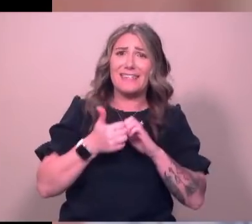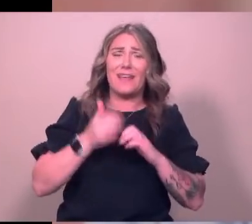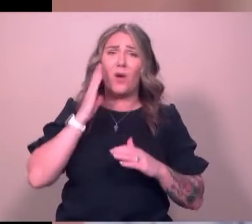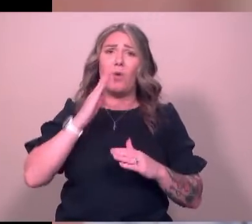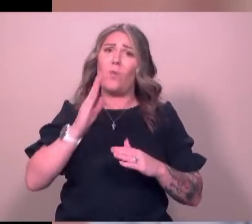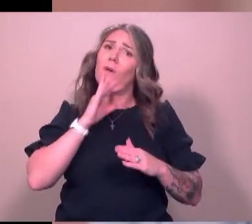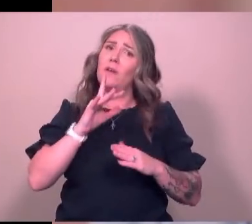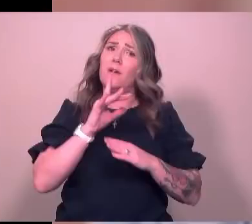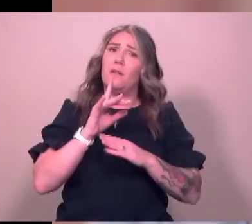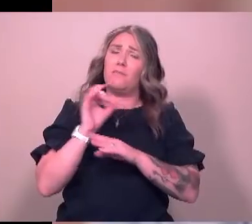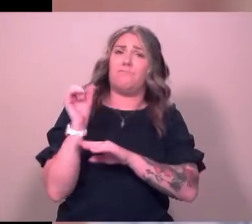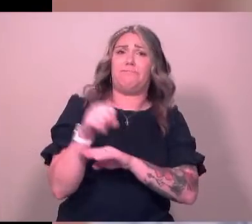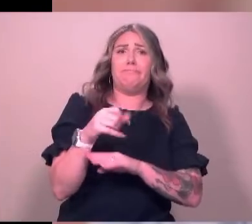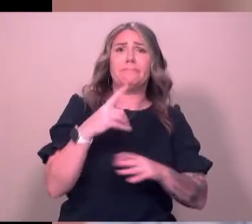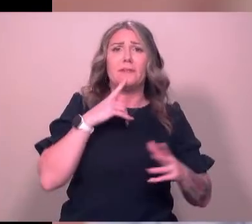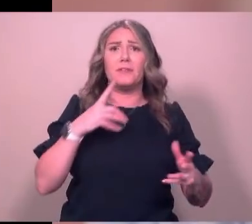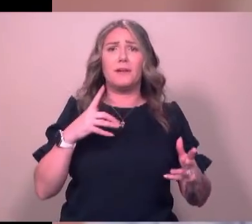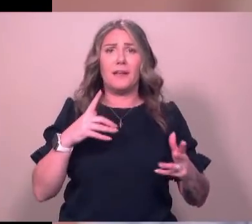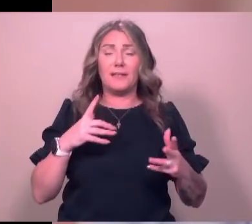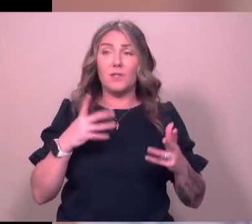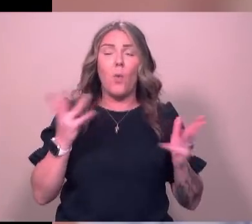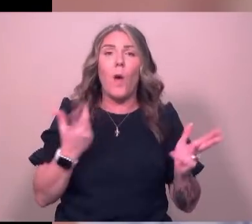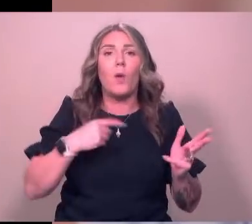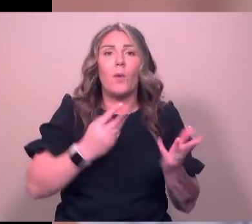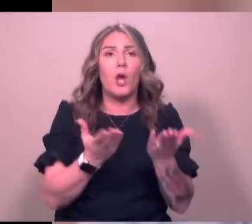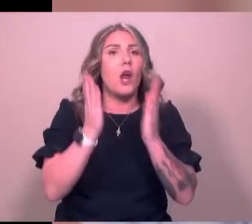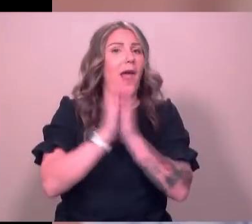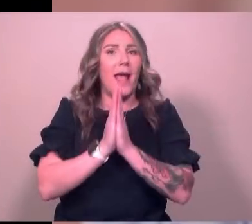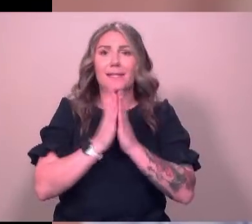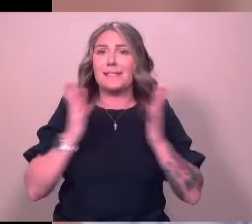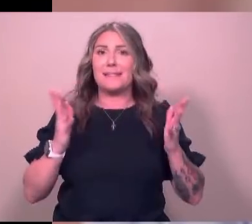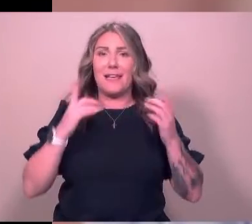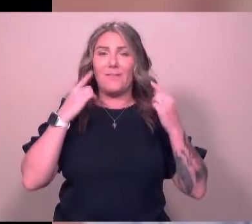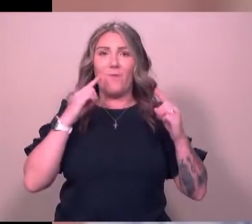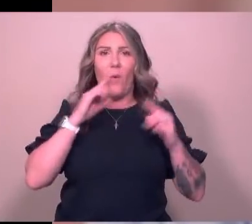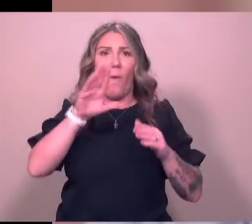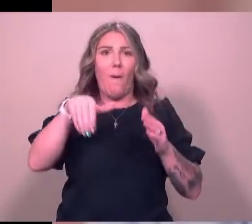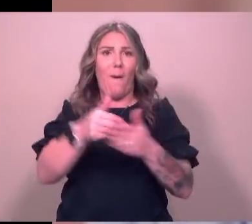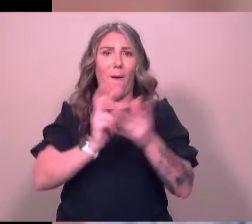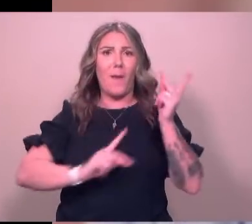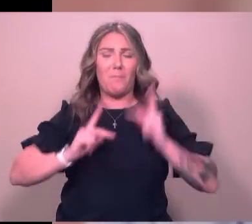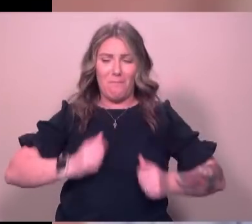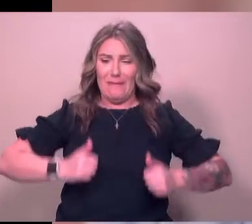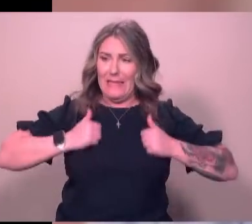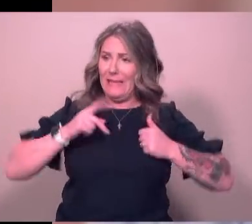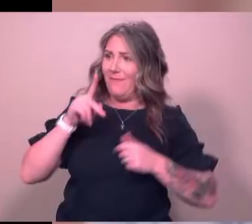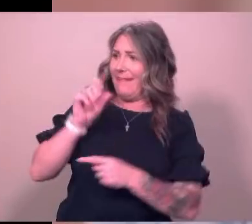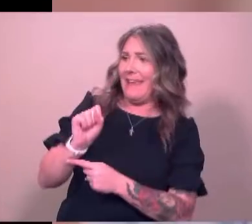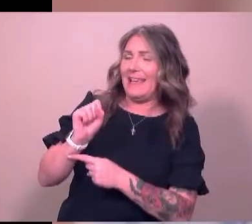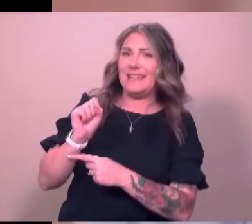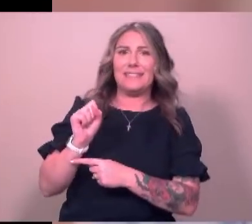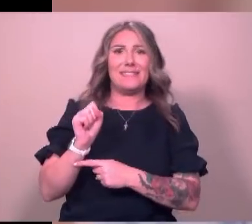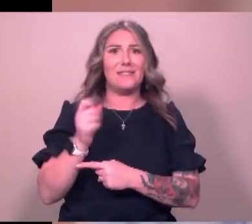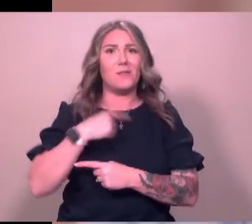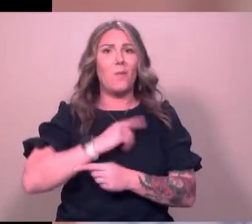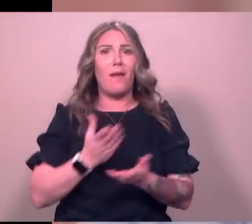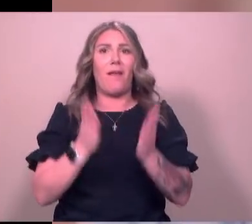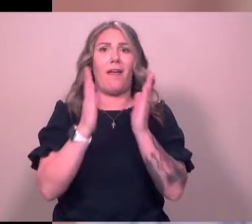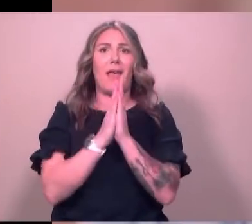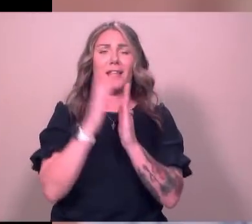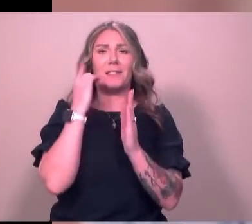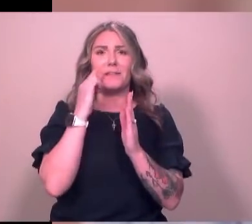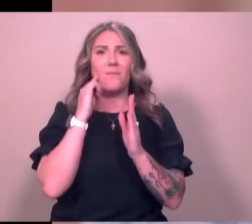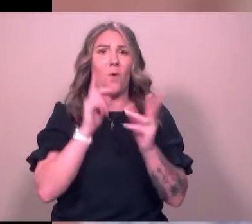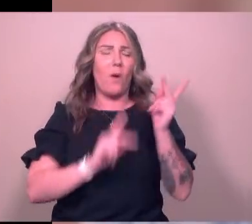get through this. That is what we ask of the citizens of Kansas. That's what we ask for